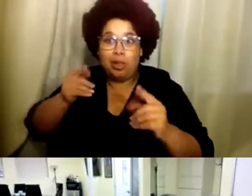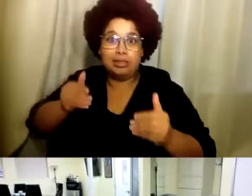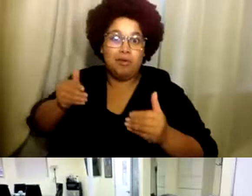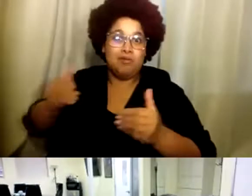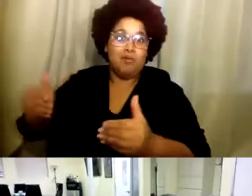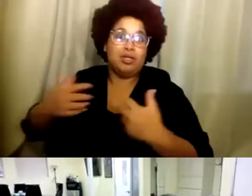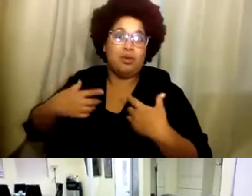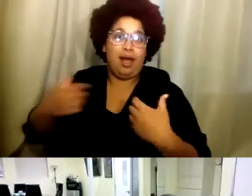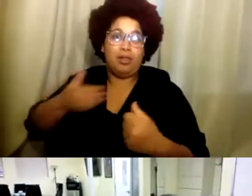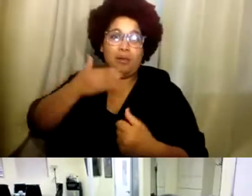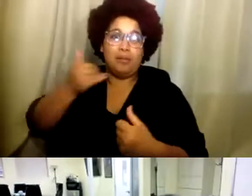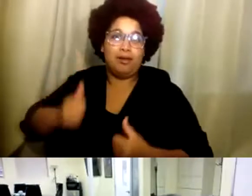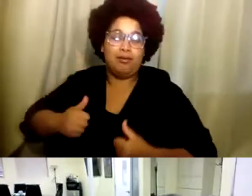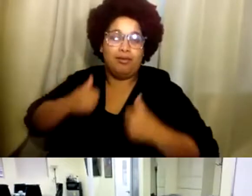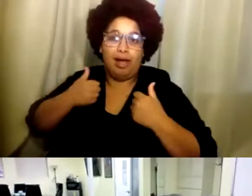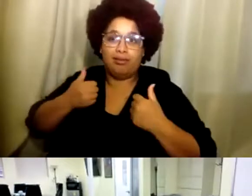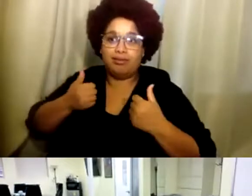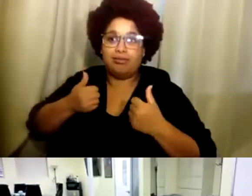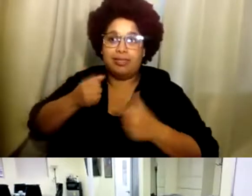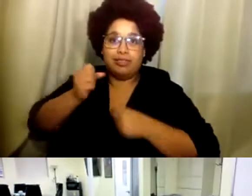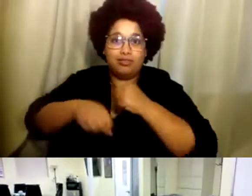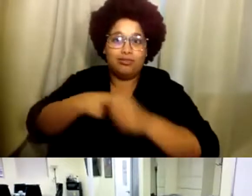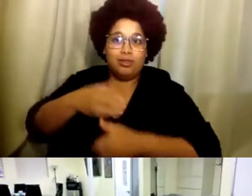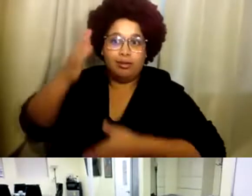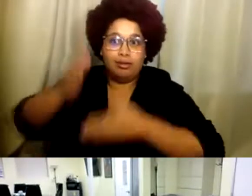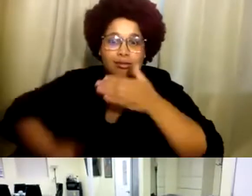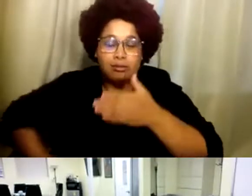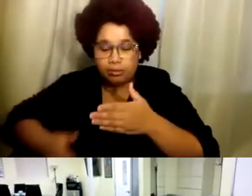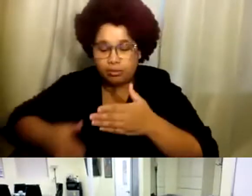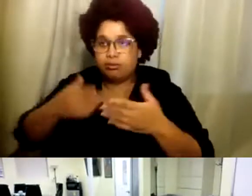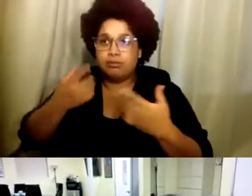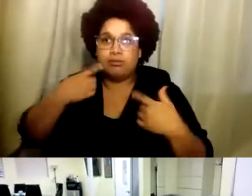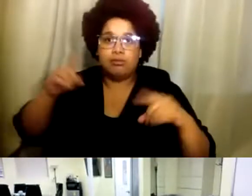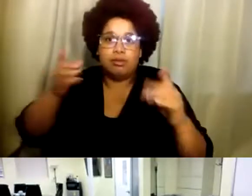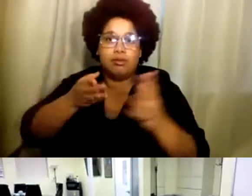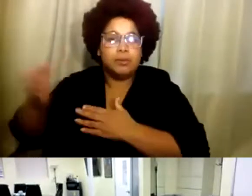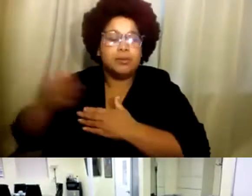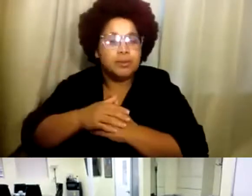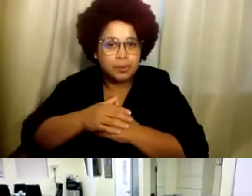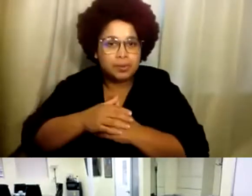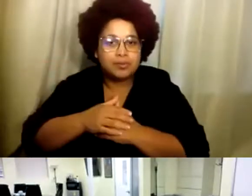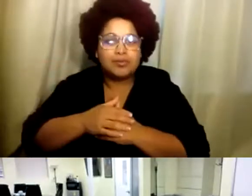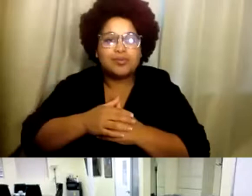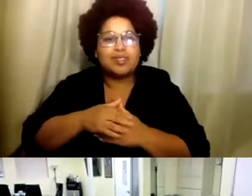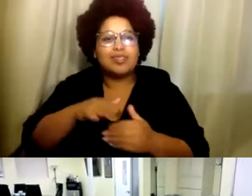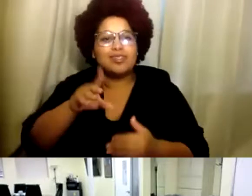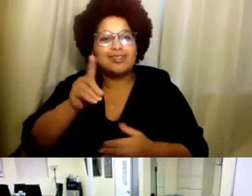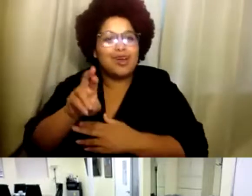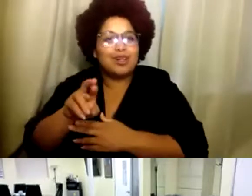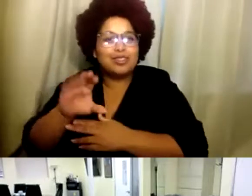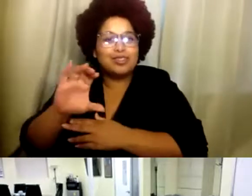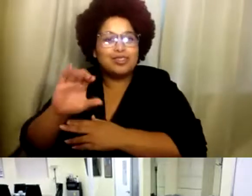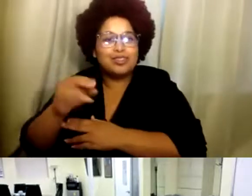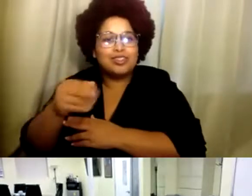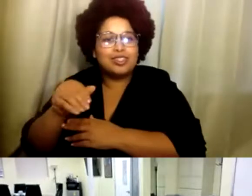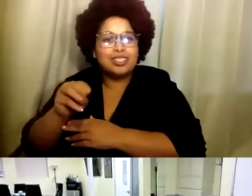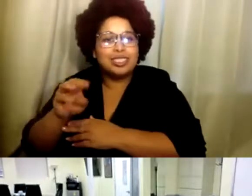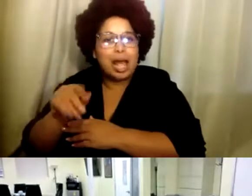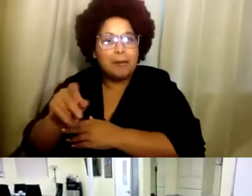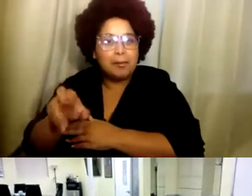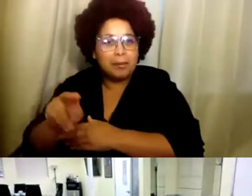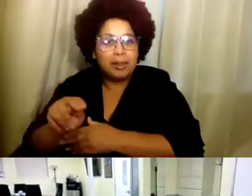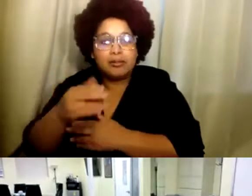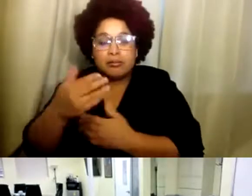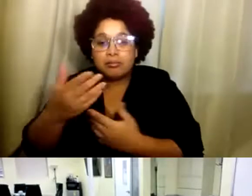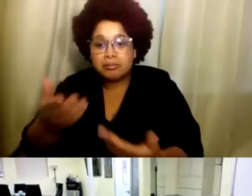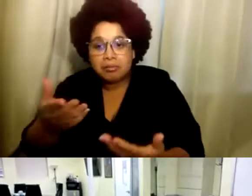this year. Great, thank you. So Dr. Chapman, I'll give you the final words on this. Any words of advice or